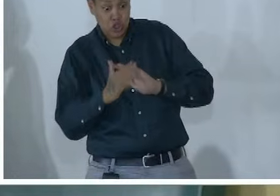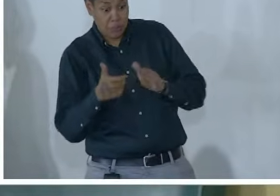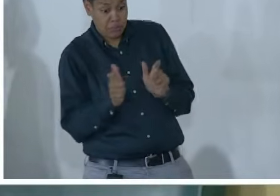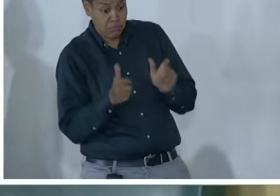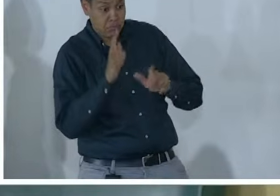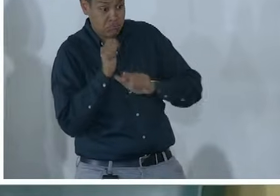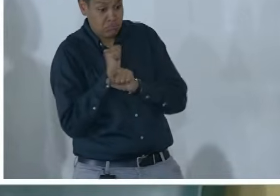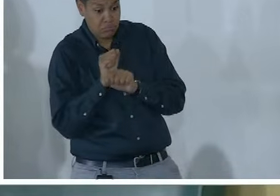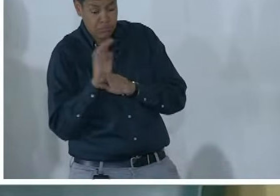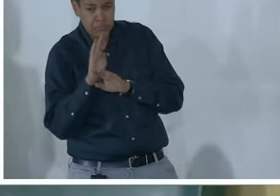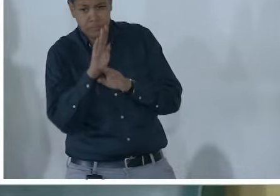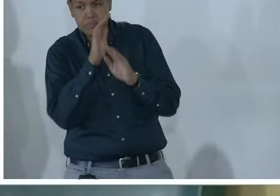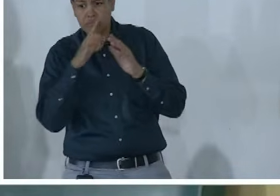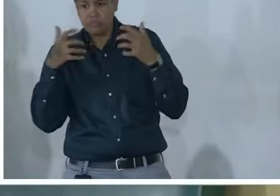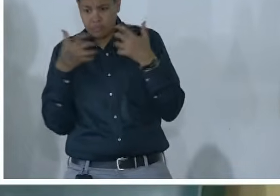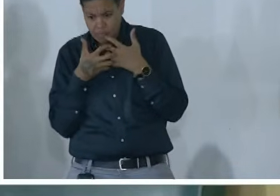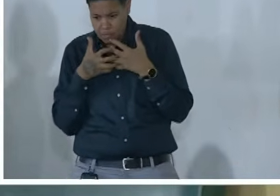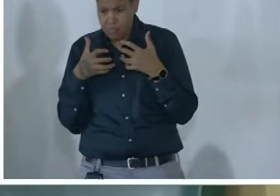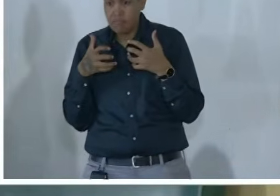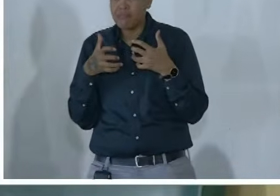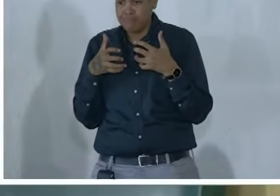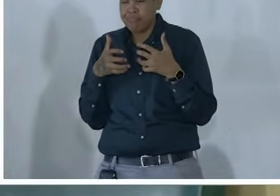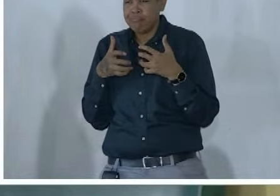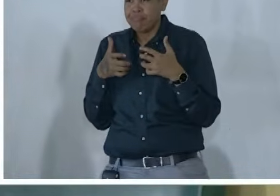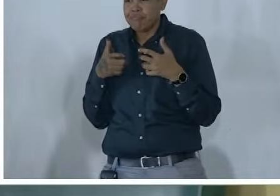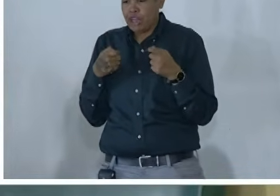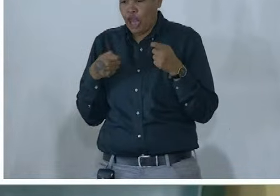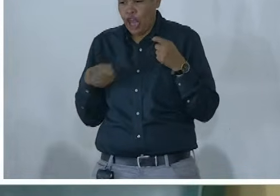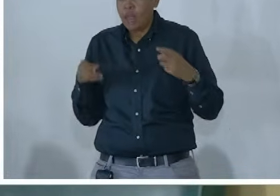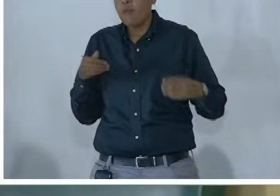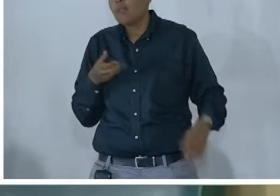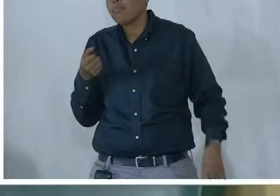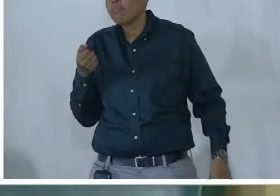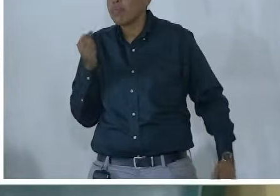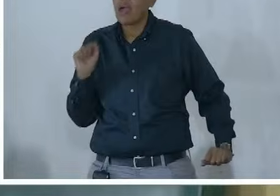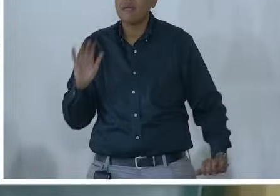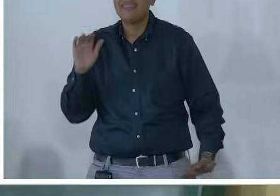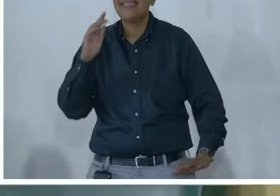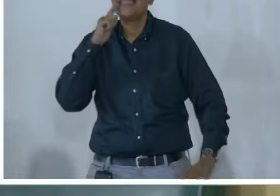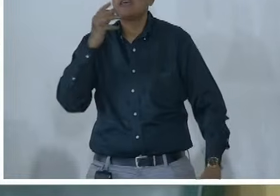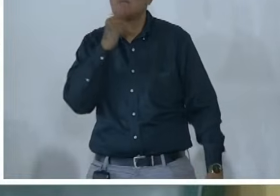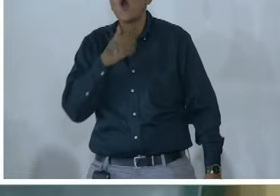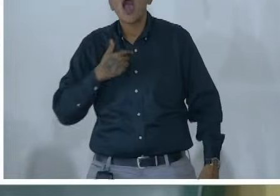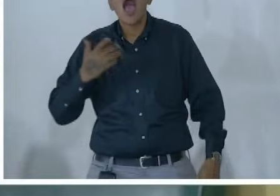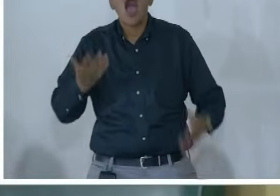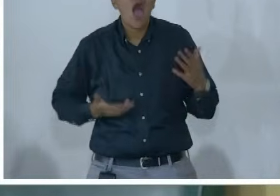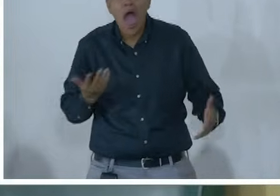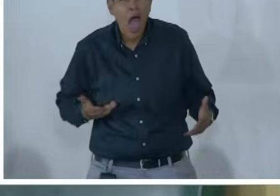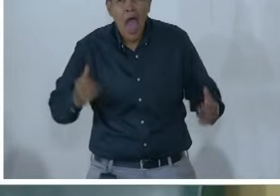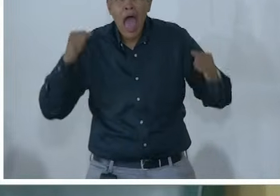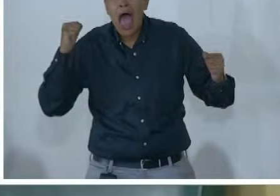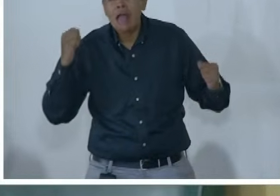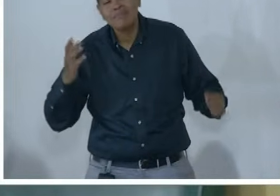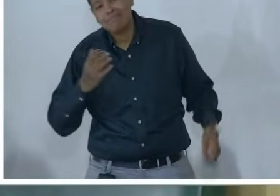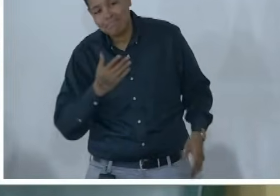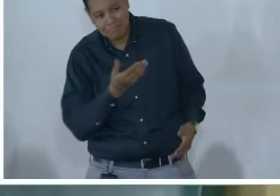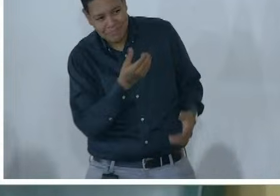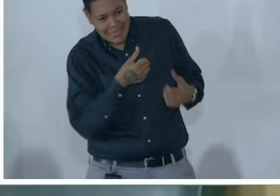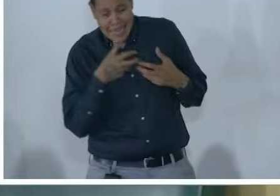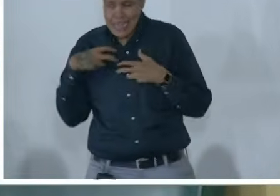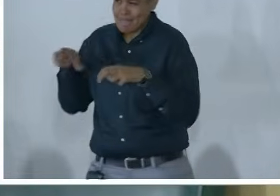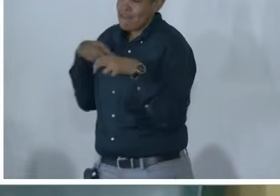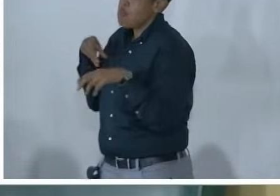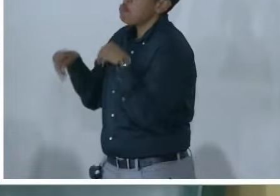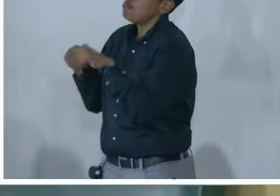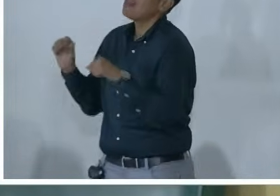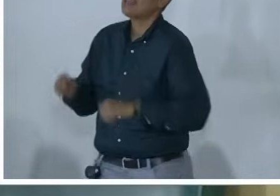micro and small enterprise sector. By lowering barriers to capital, equipping businesses with the tools